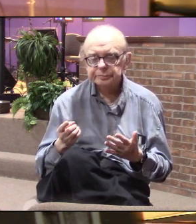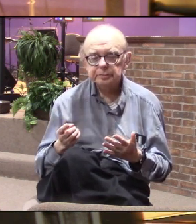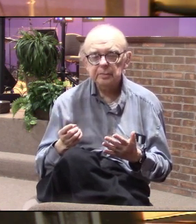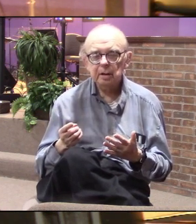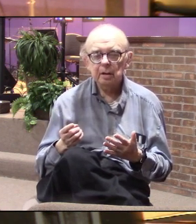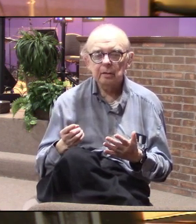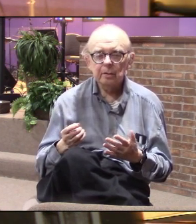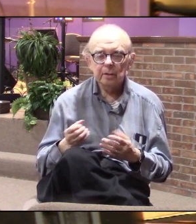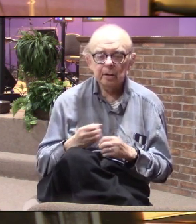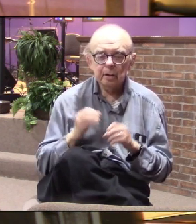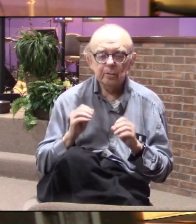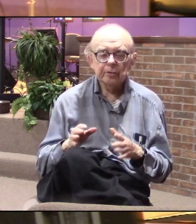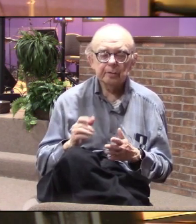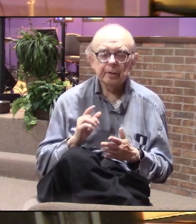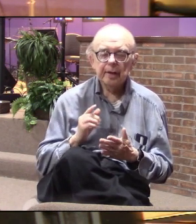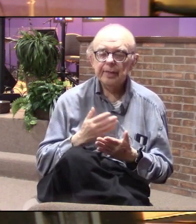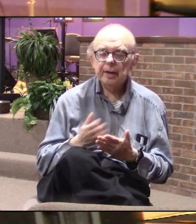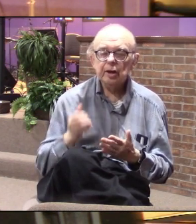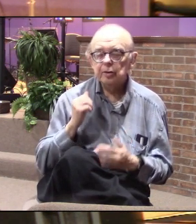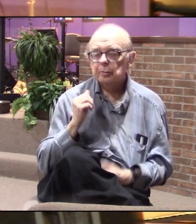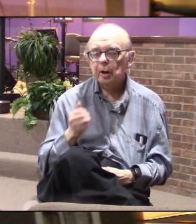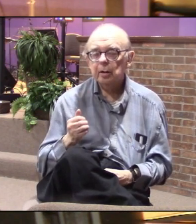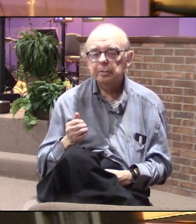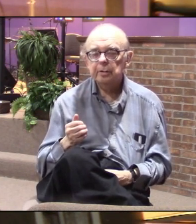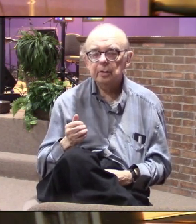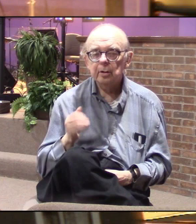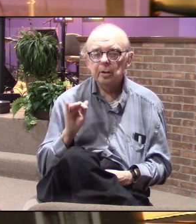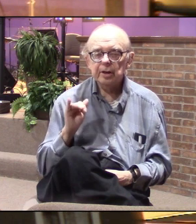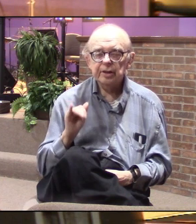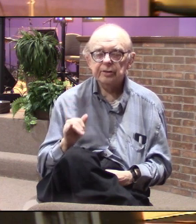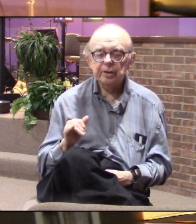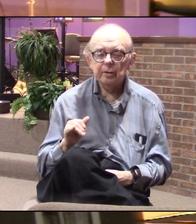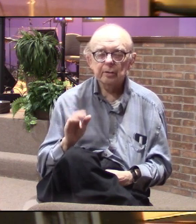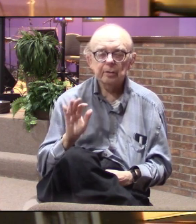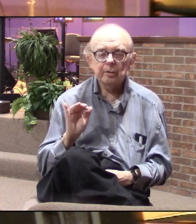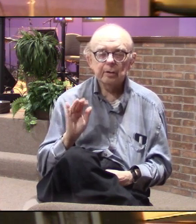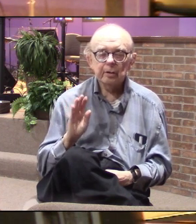I could lose everything tomorrow and still be okay.